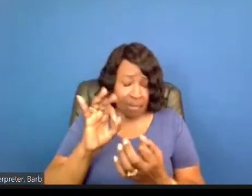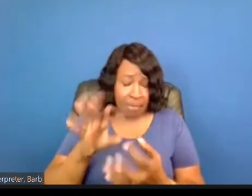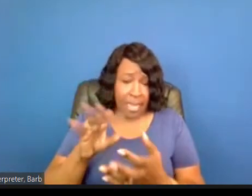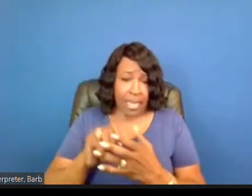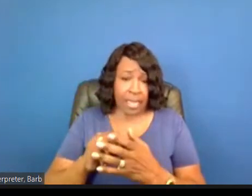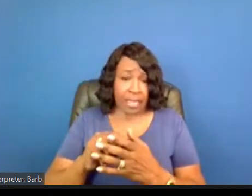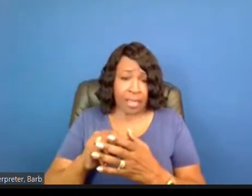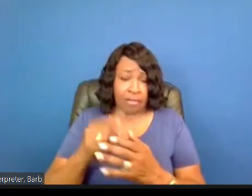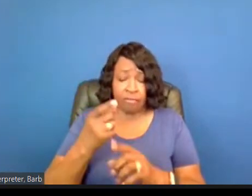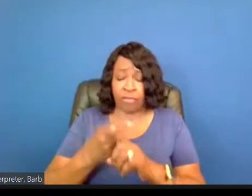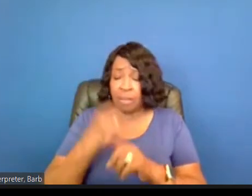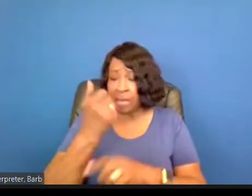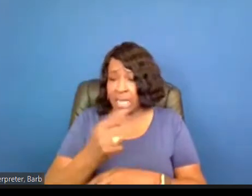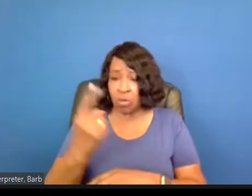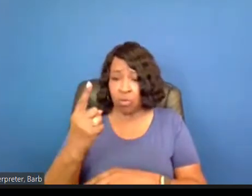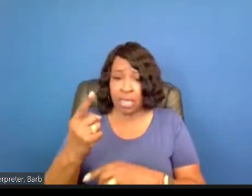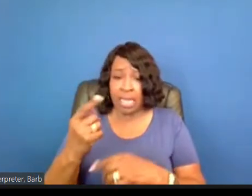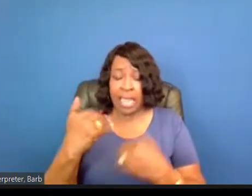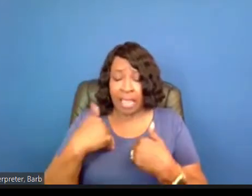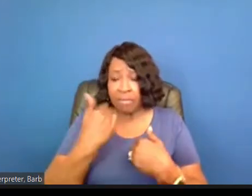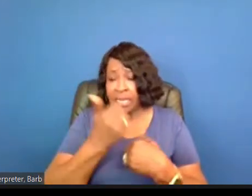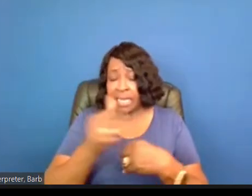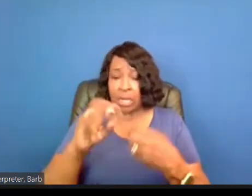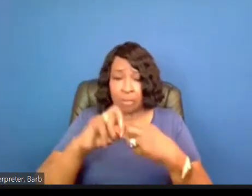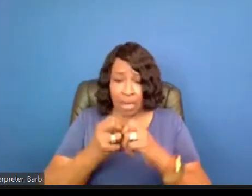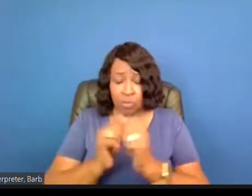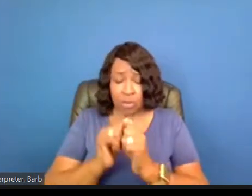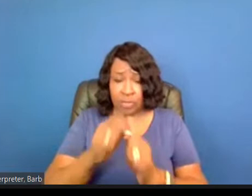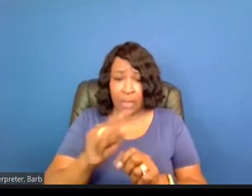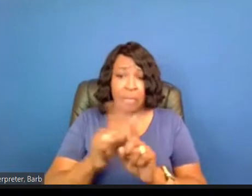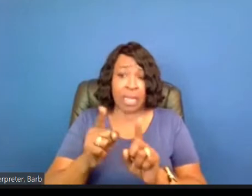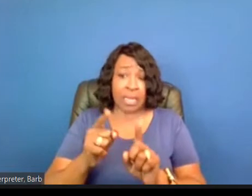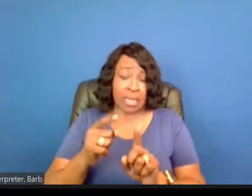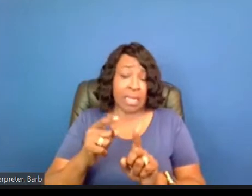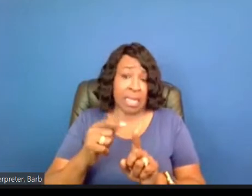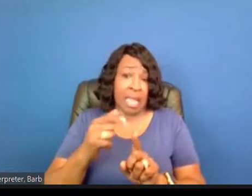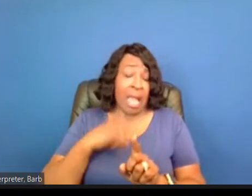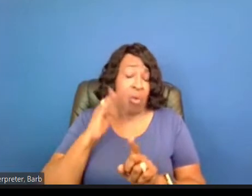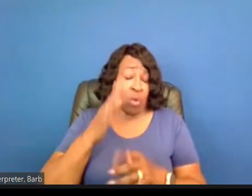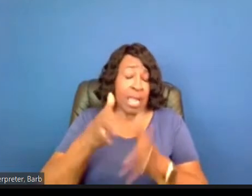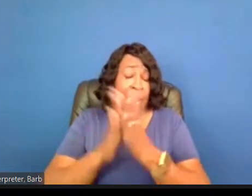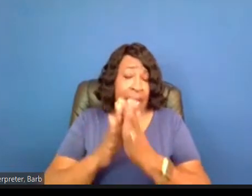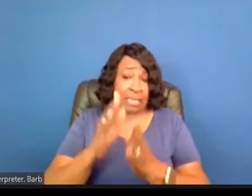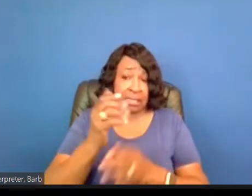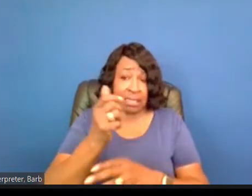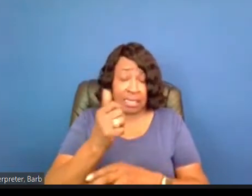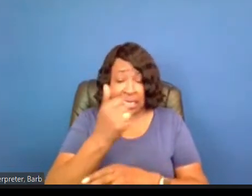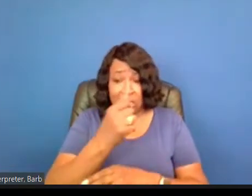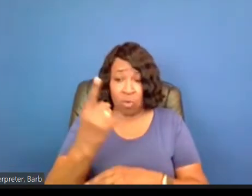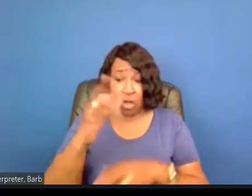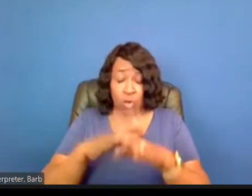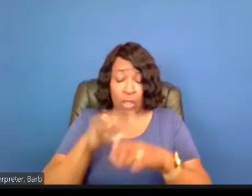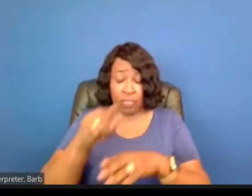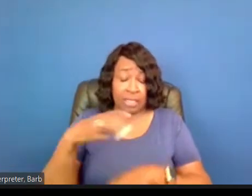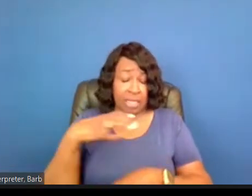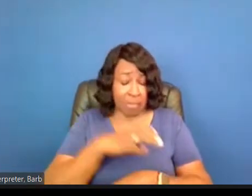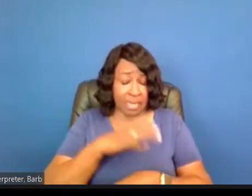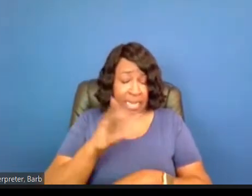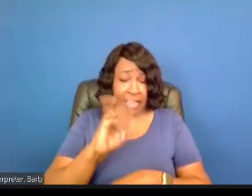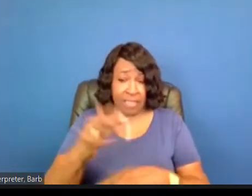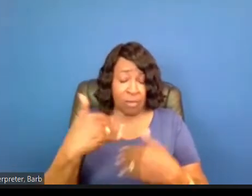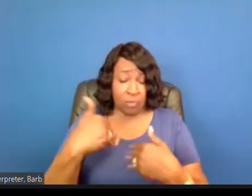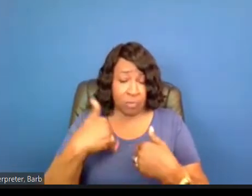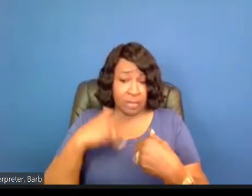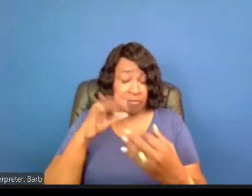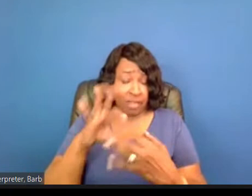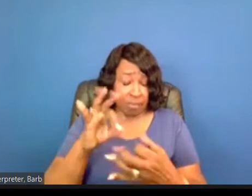from anyone having any issues with them, but I would certainly ask anyone on this committee if they've had any feedback, because we'd love